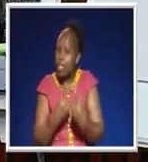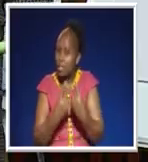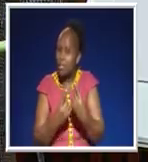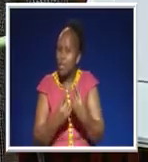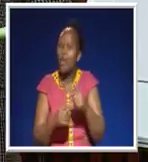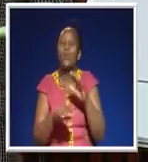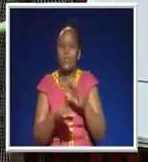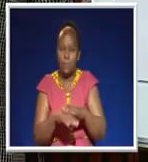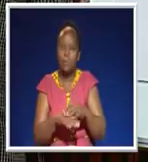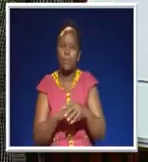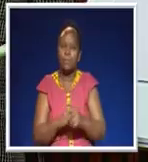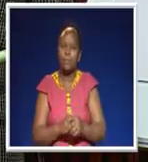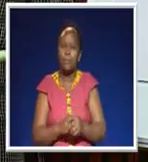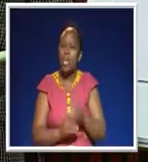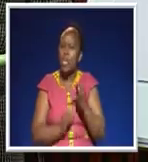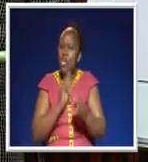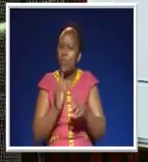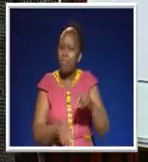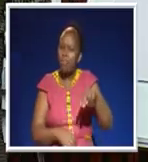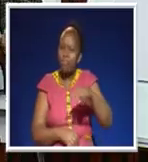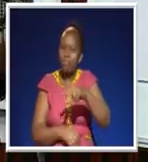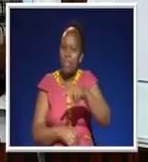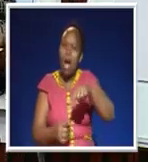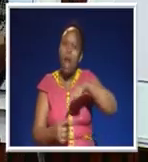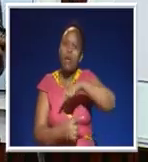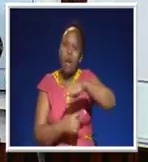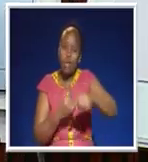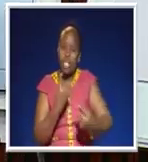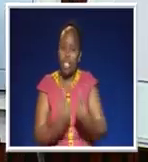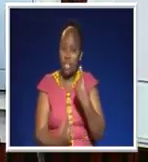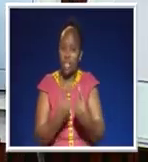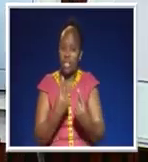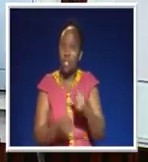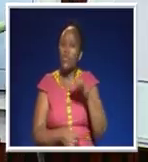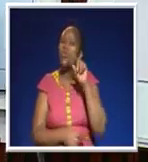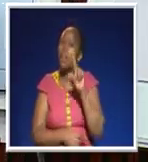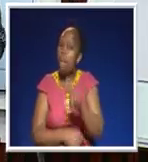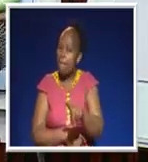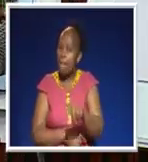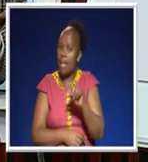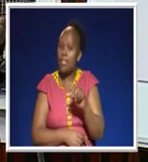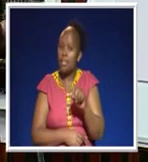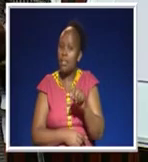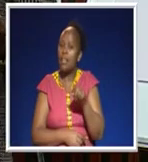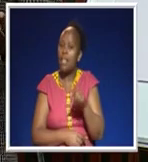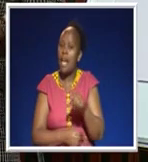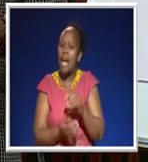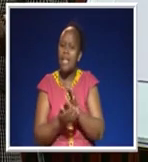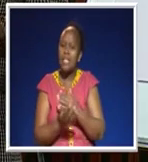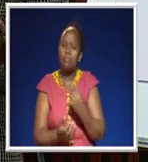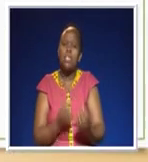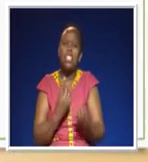Good. If you walk around the kitchen, you will find some